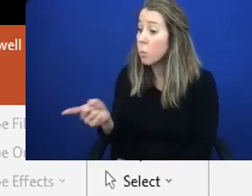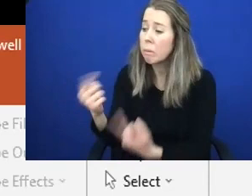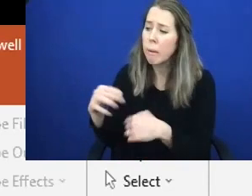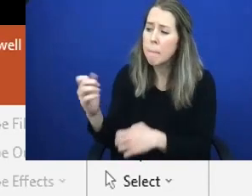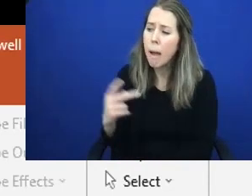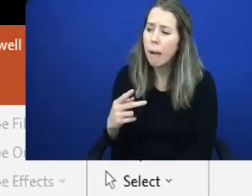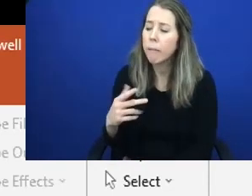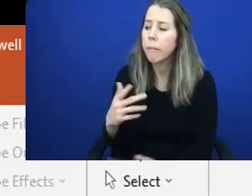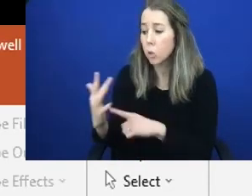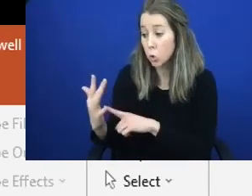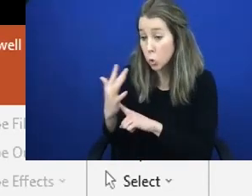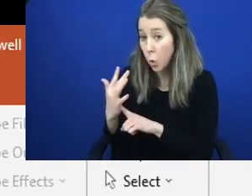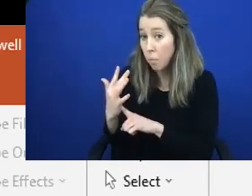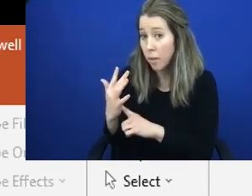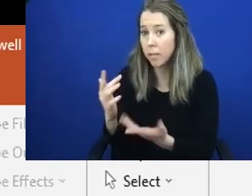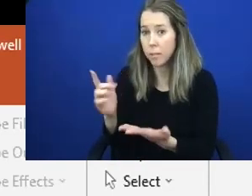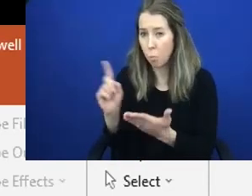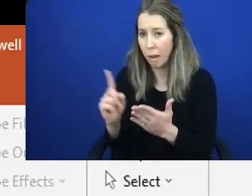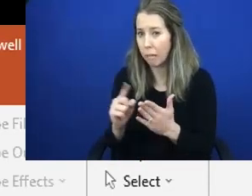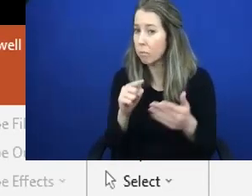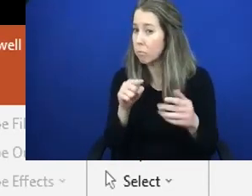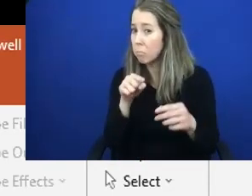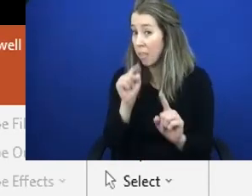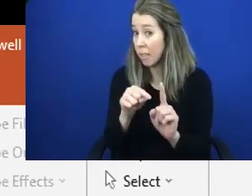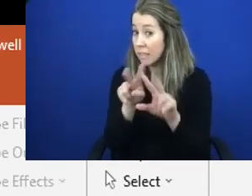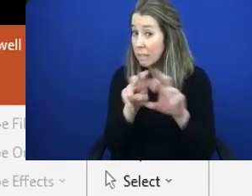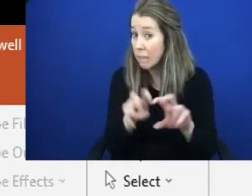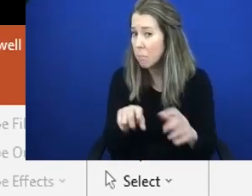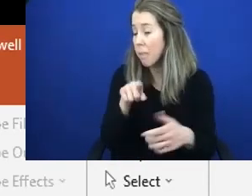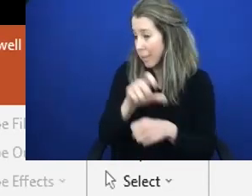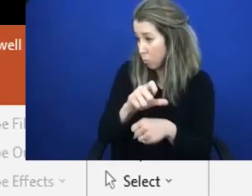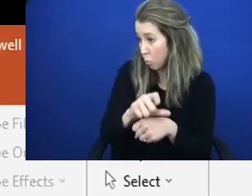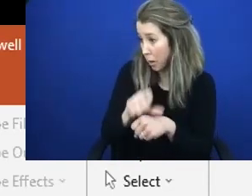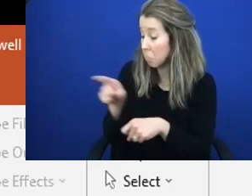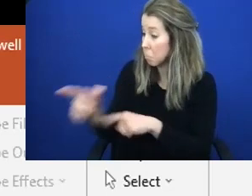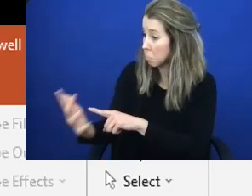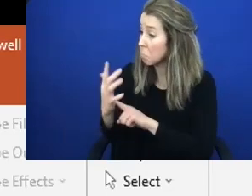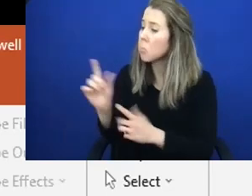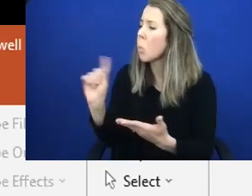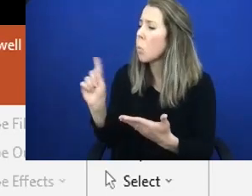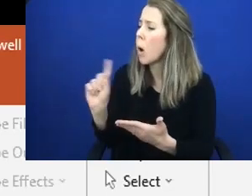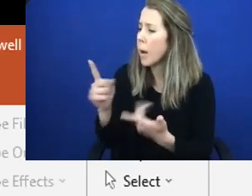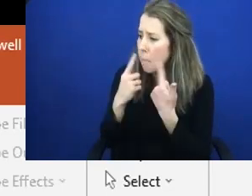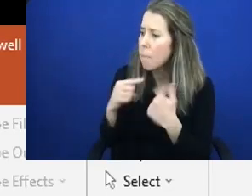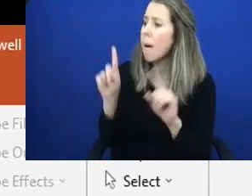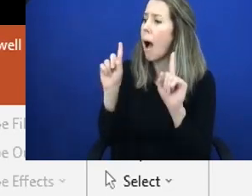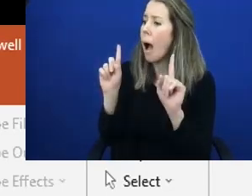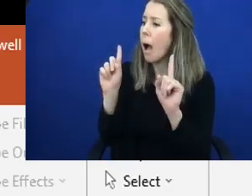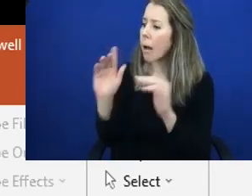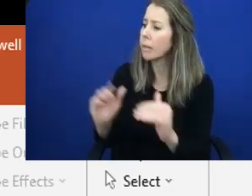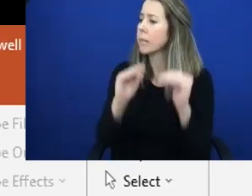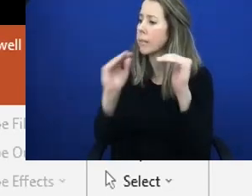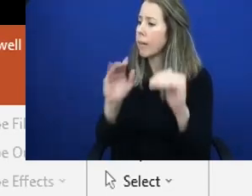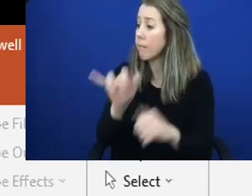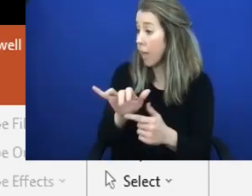show me where on this assessment, this assignment, you have demonstrated achievement of